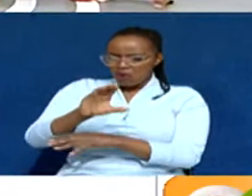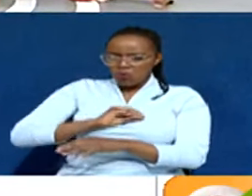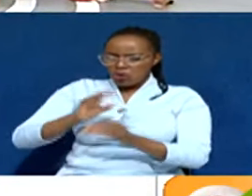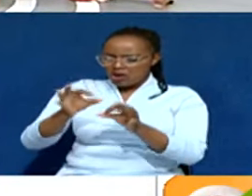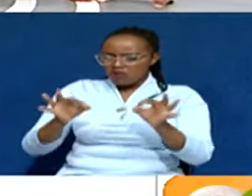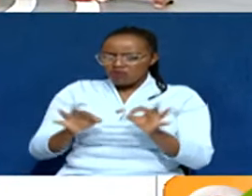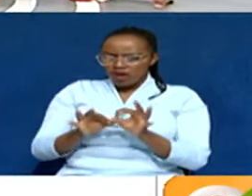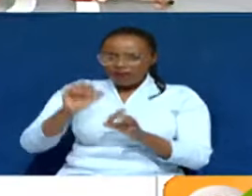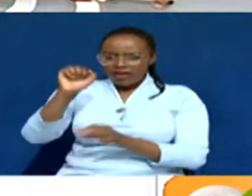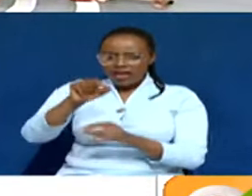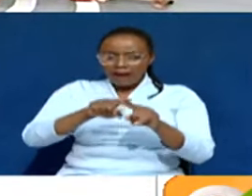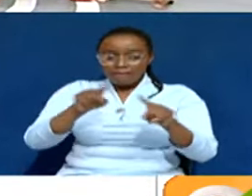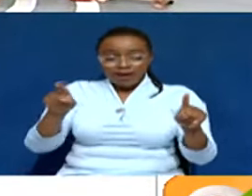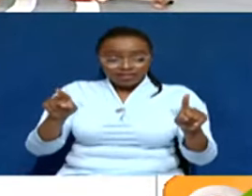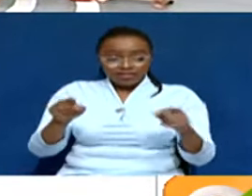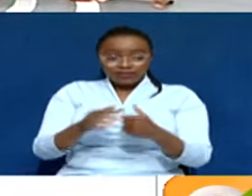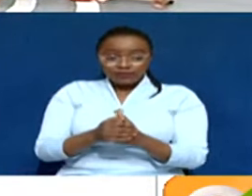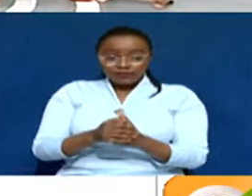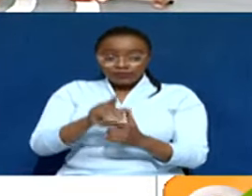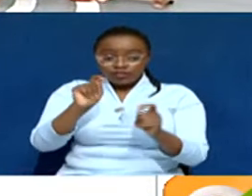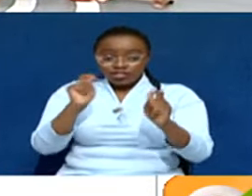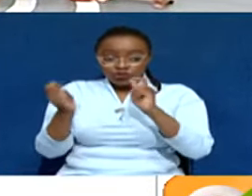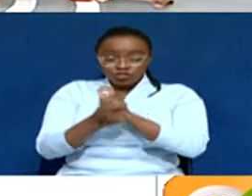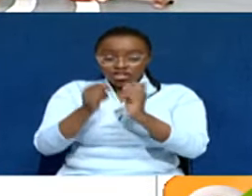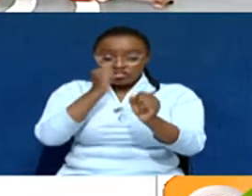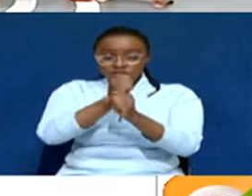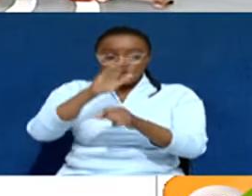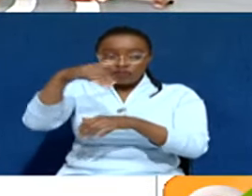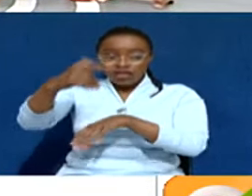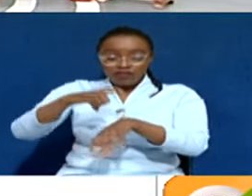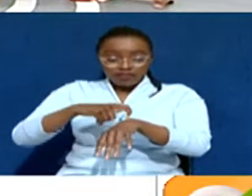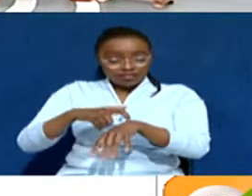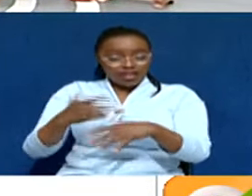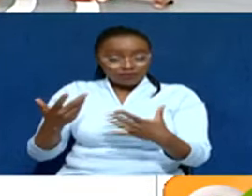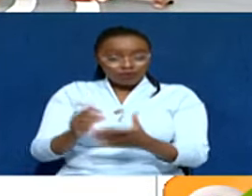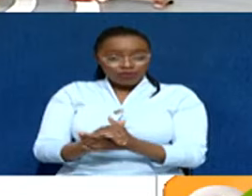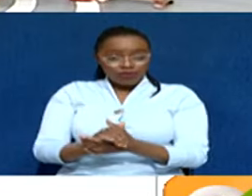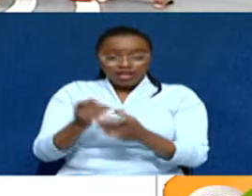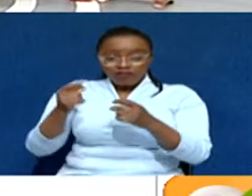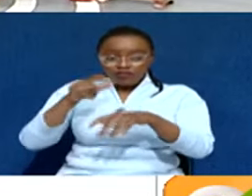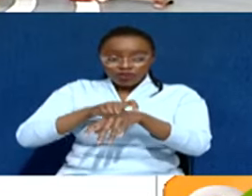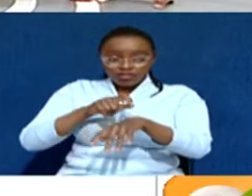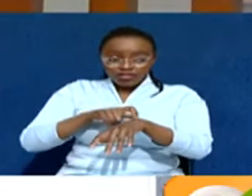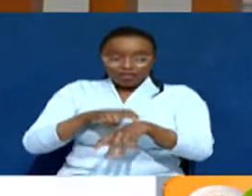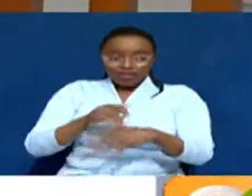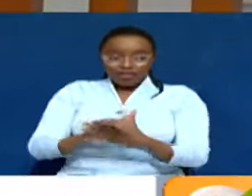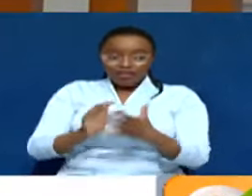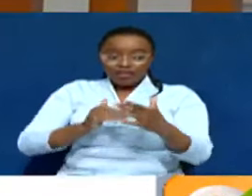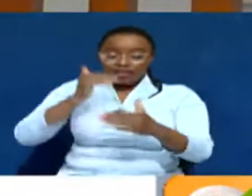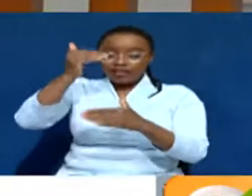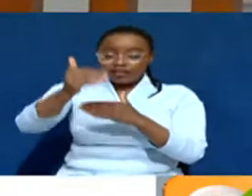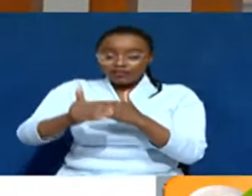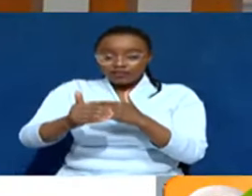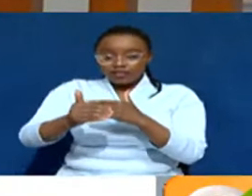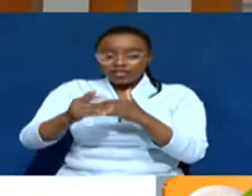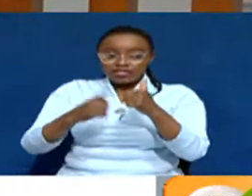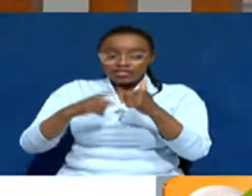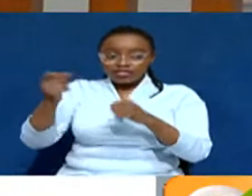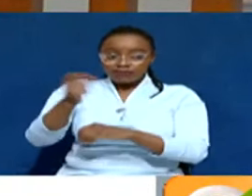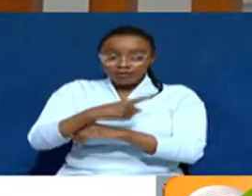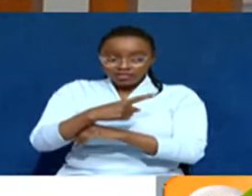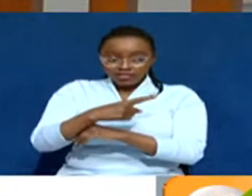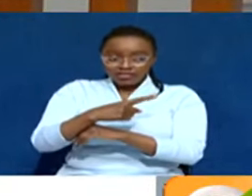Exactly. But you changed jobs several times. Yeah. Why? So JF, after